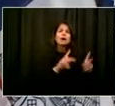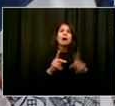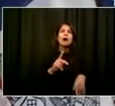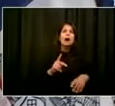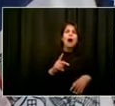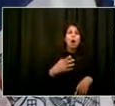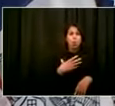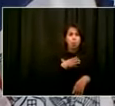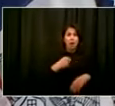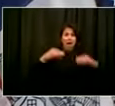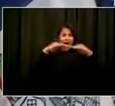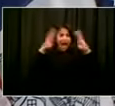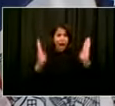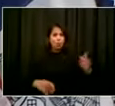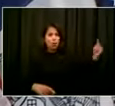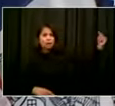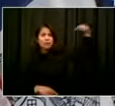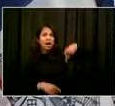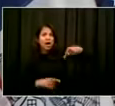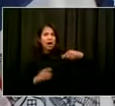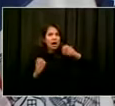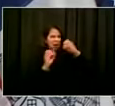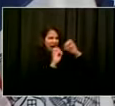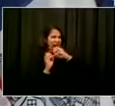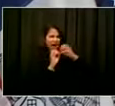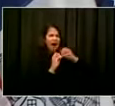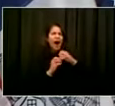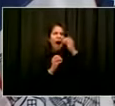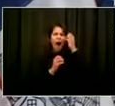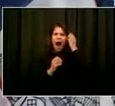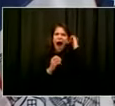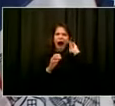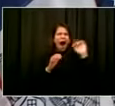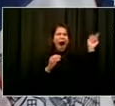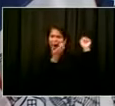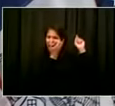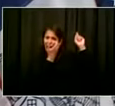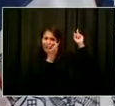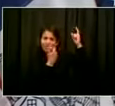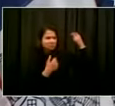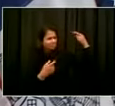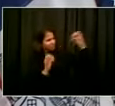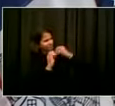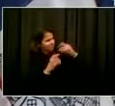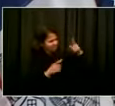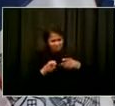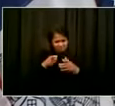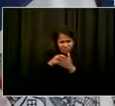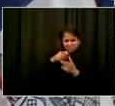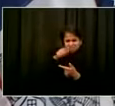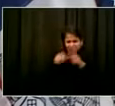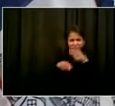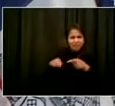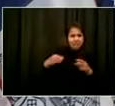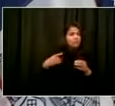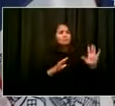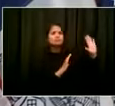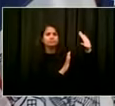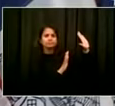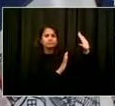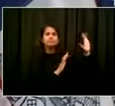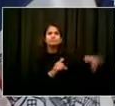immigrants, everything that was done to make it impossible for the census to actually get a fair count in New York City. And yet, in